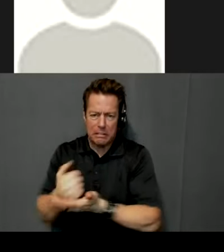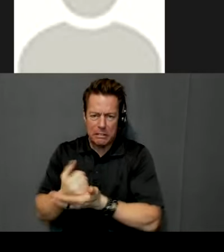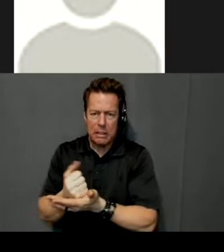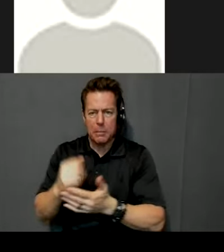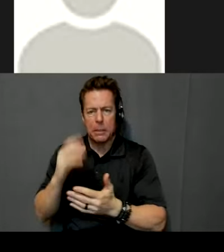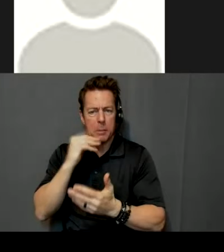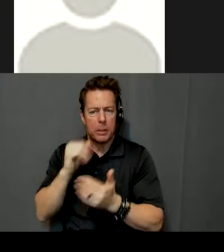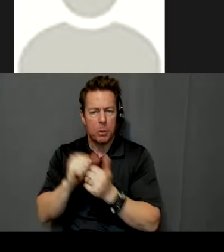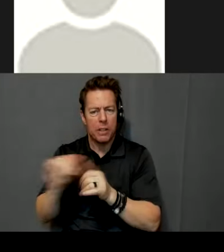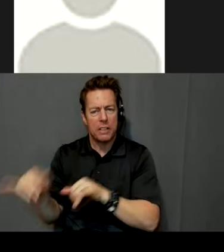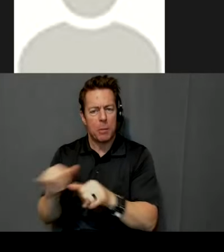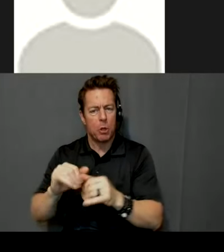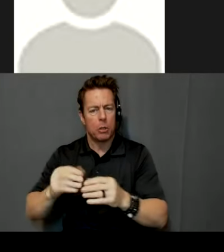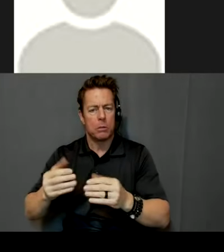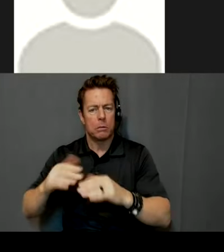surface.